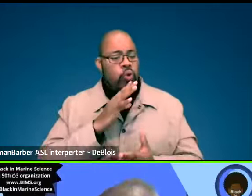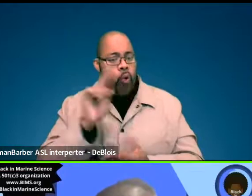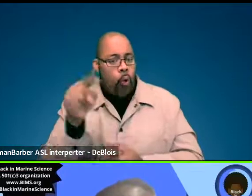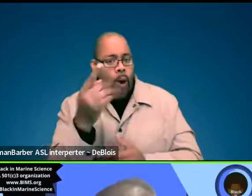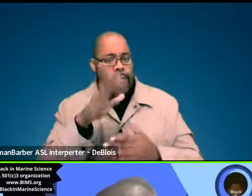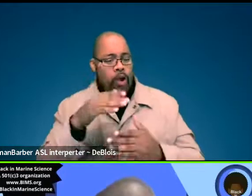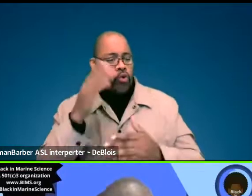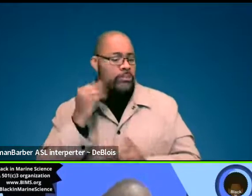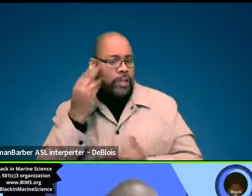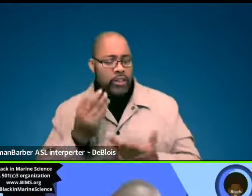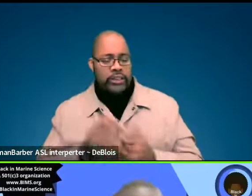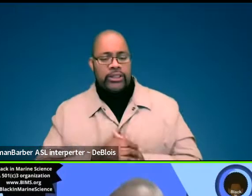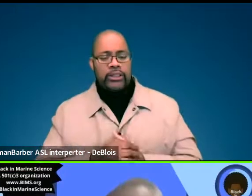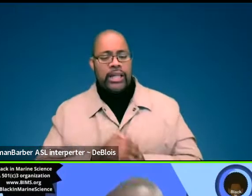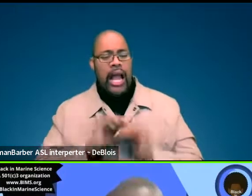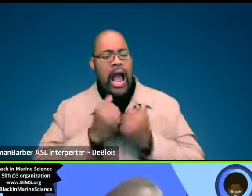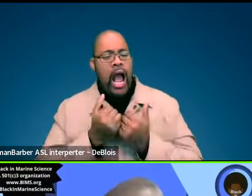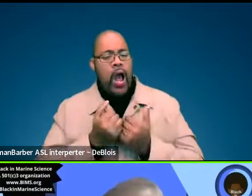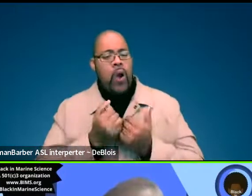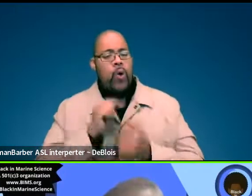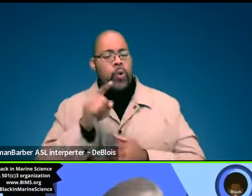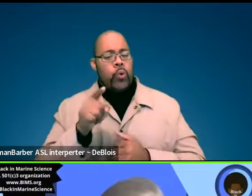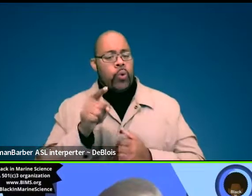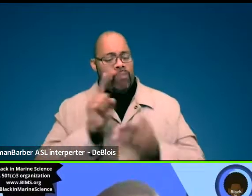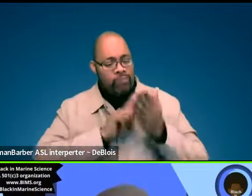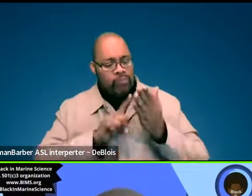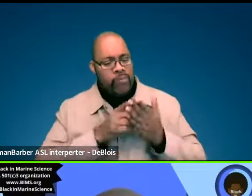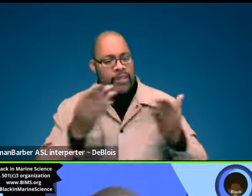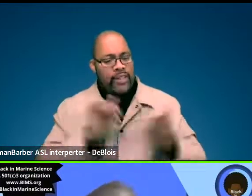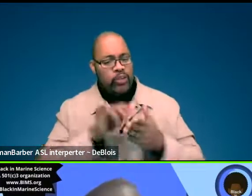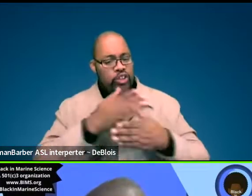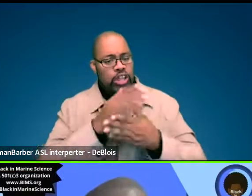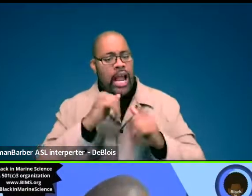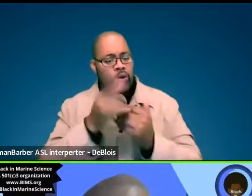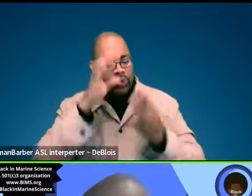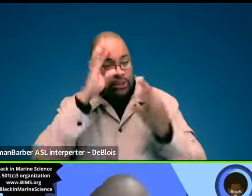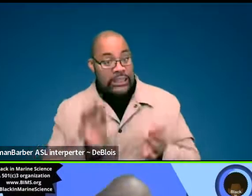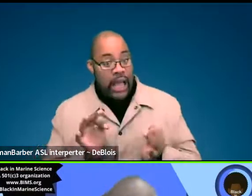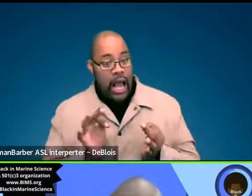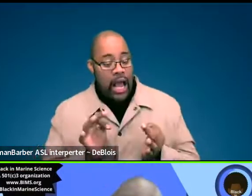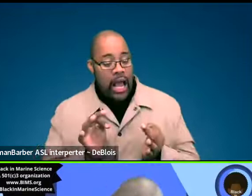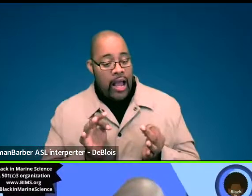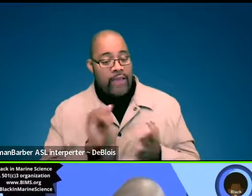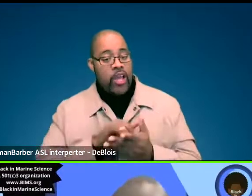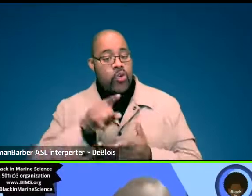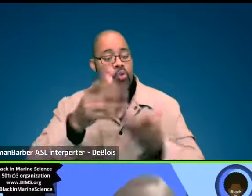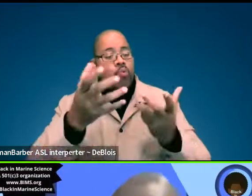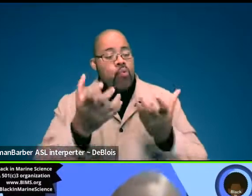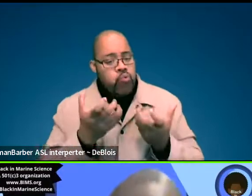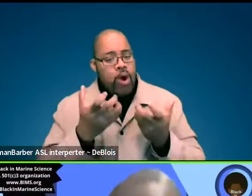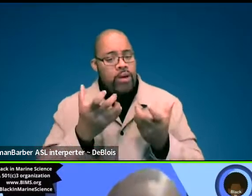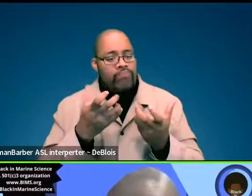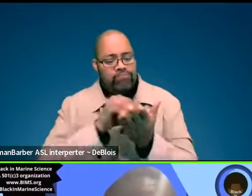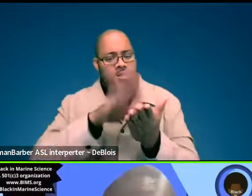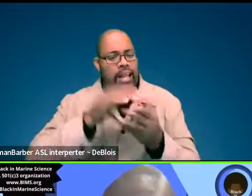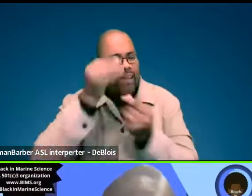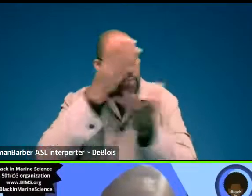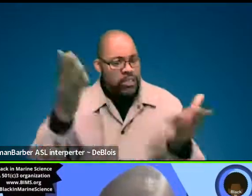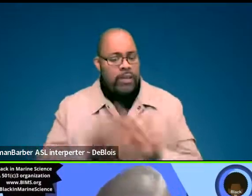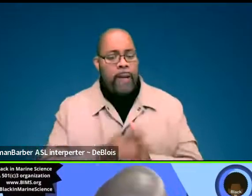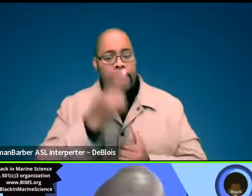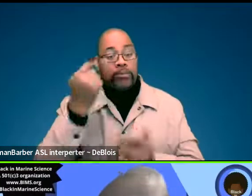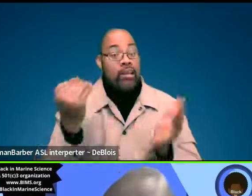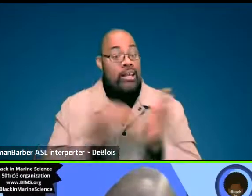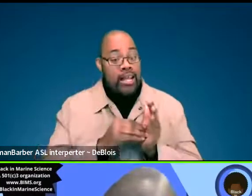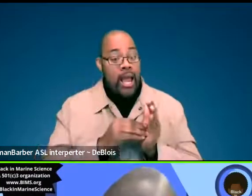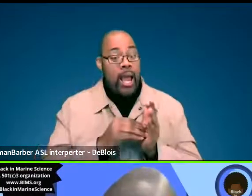your experience? Like, how do you vet the things that you share? How do you decide that you want to put that information out there? Because